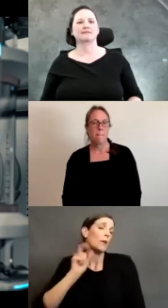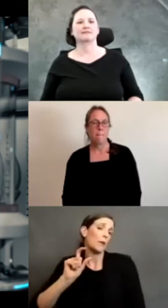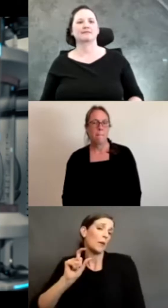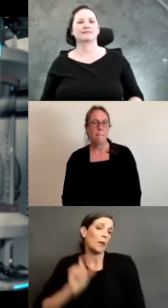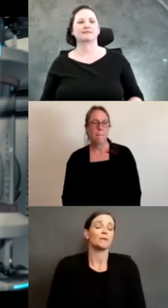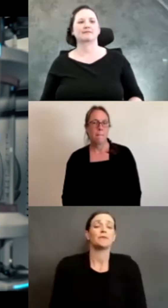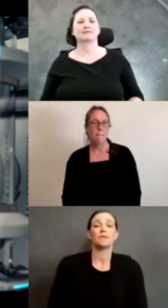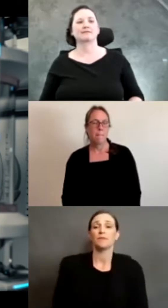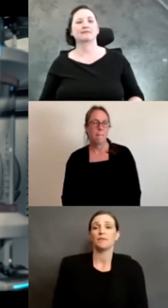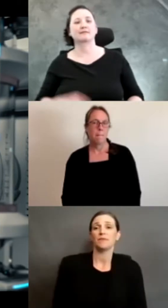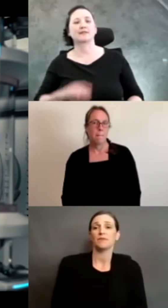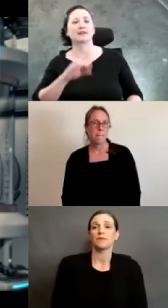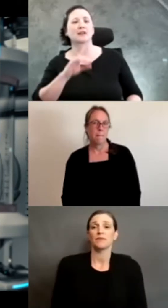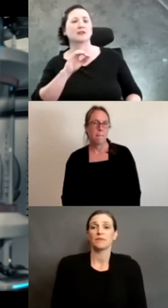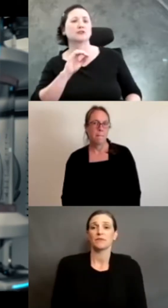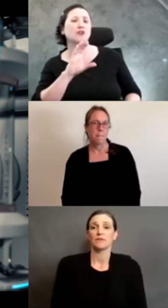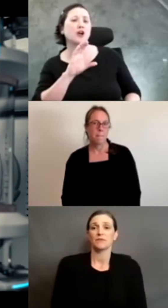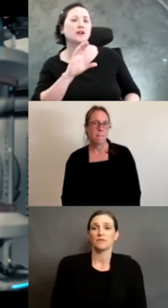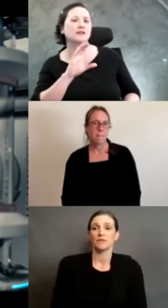Doc, Reeven.